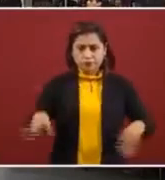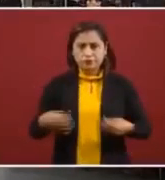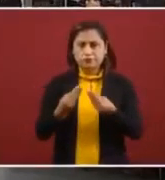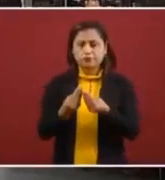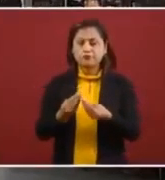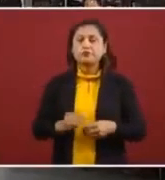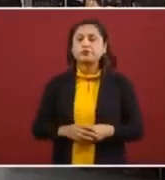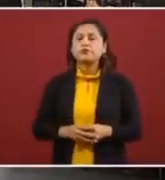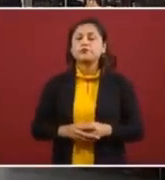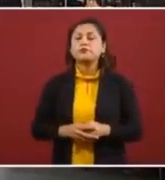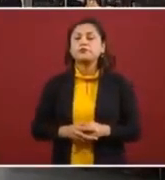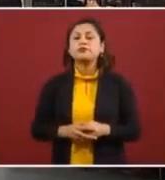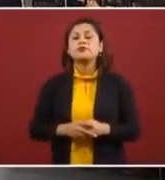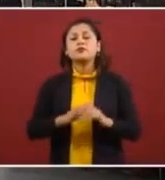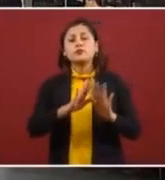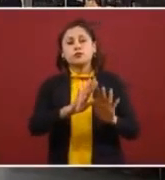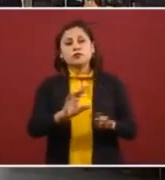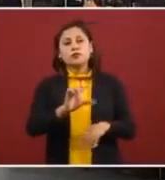left